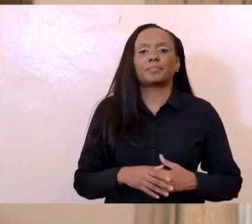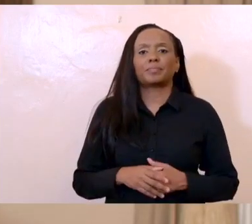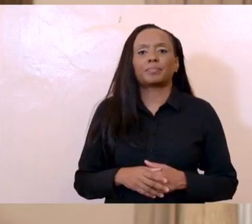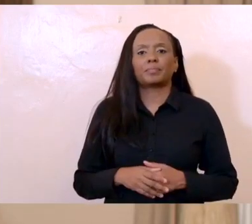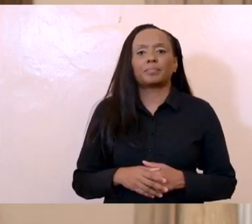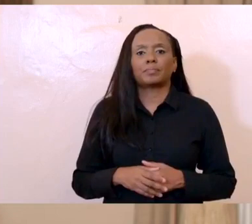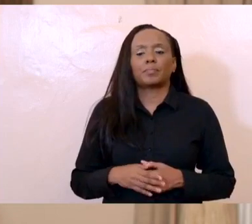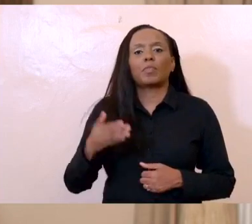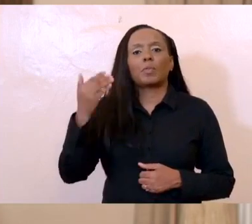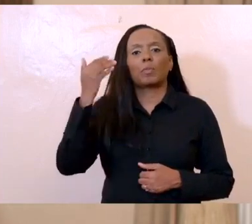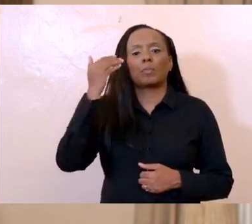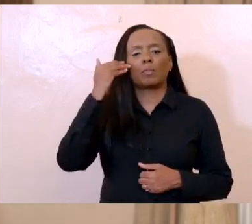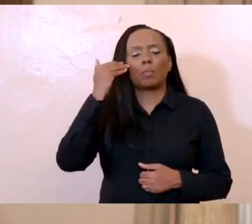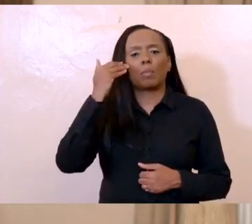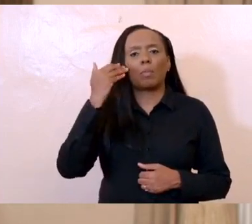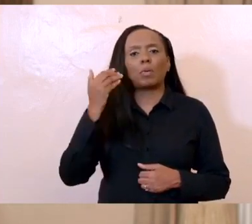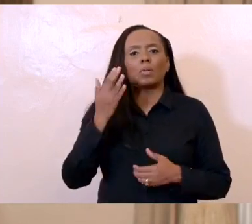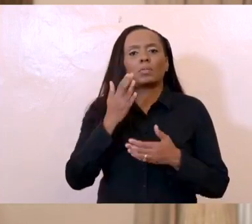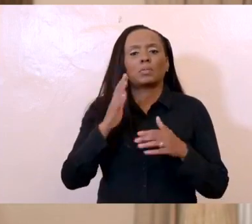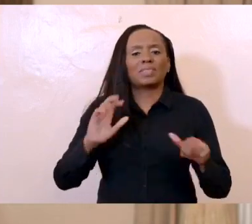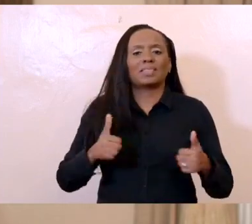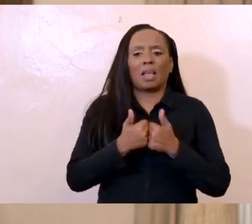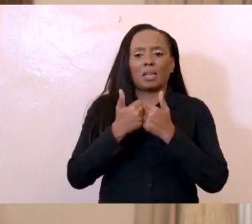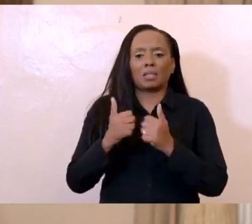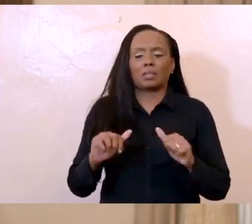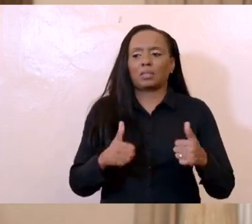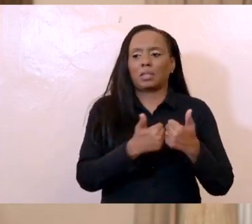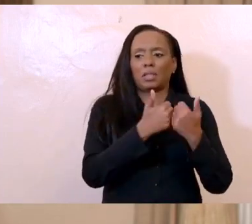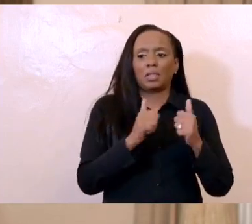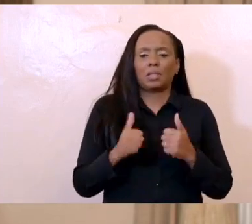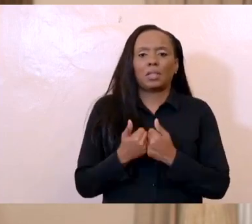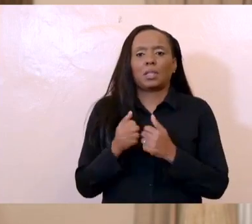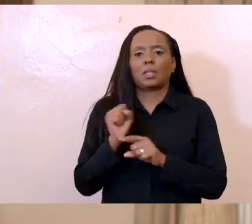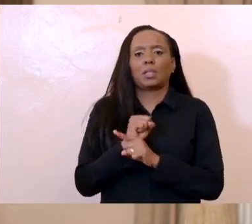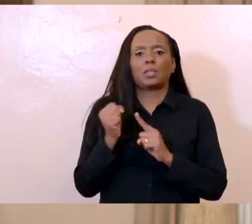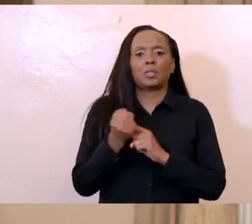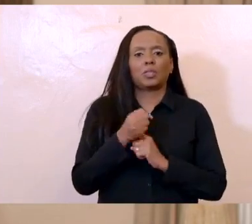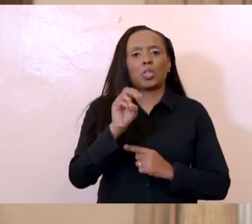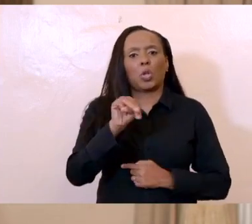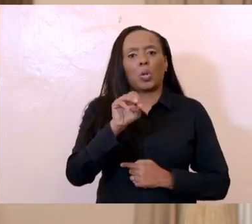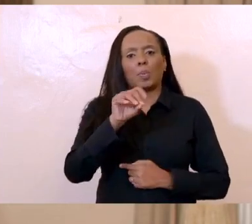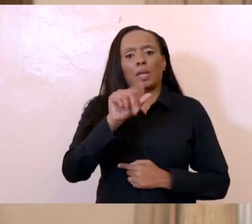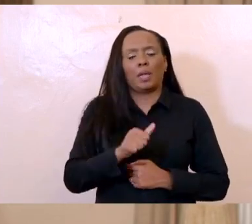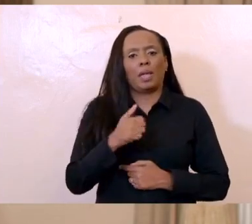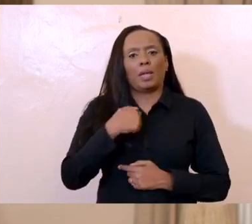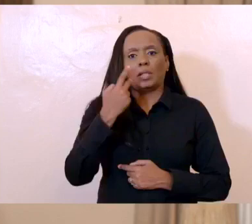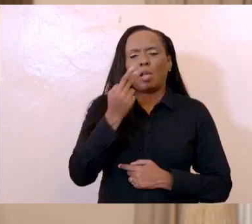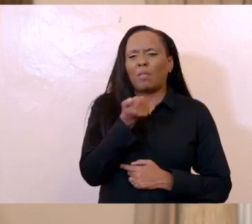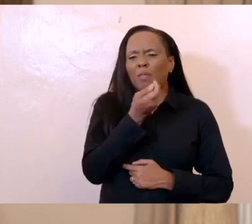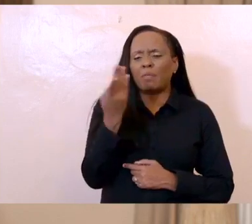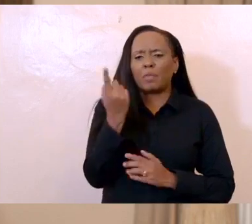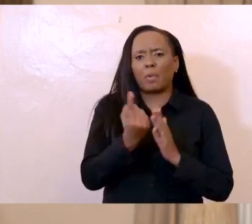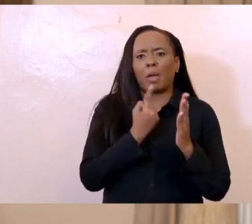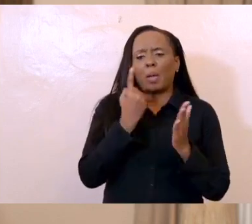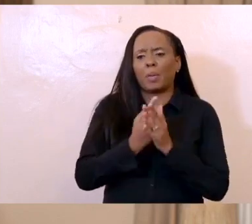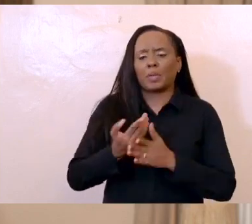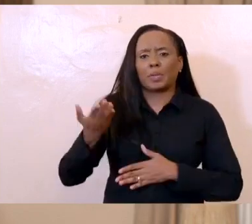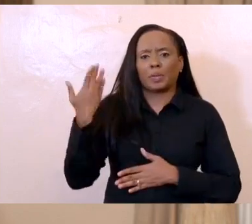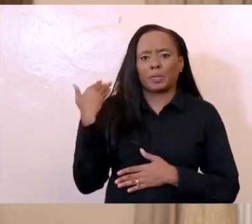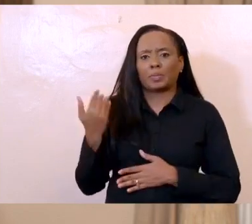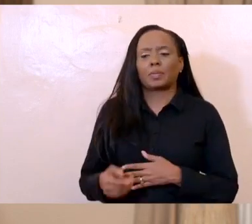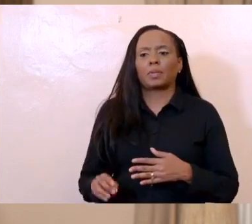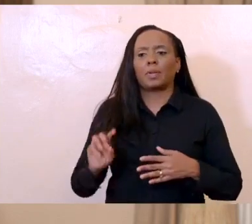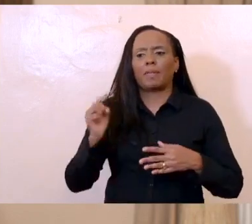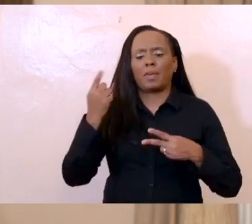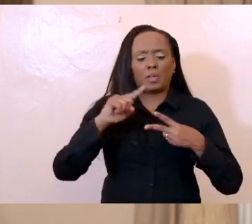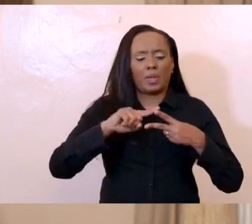the challenges that were articulated in social media postings. I saw that just a few hours ago. The first question